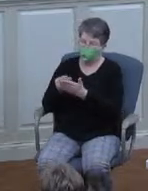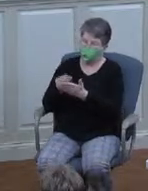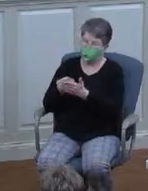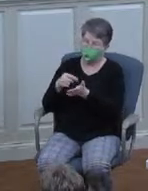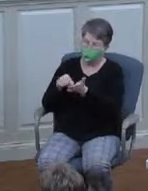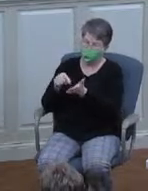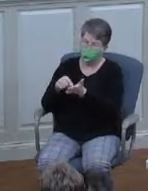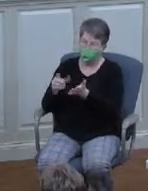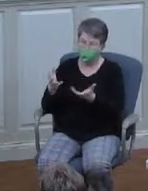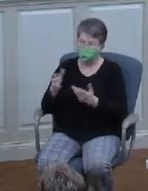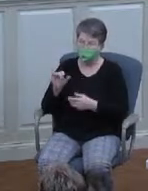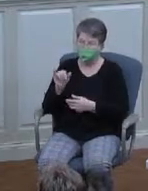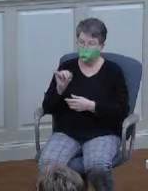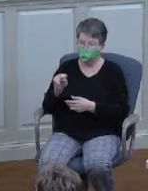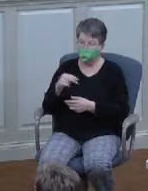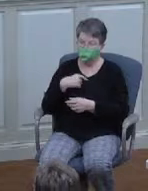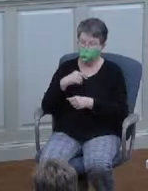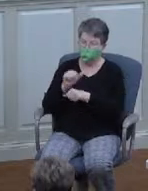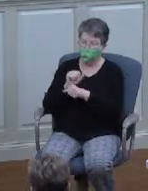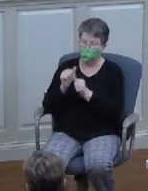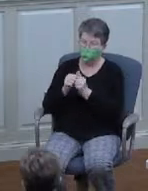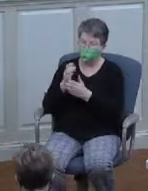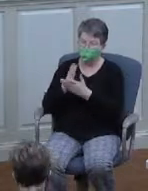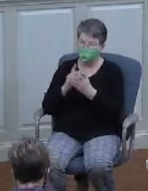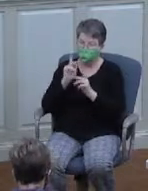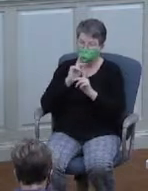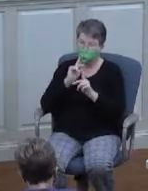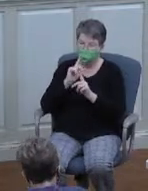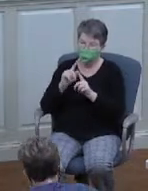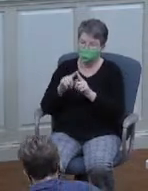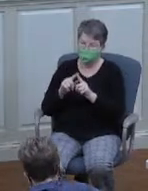in January of this year, we worked with some folks to get